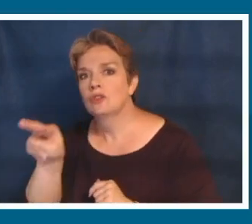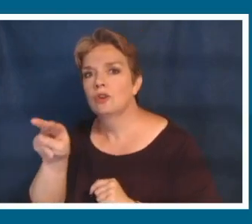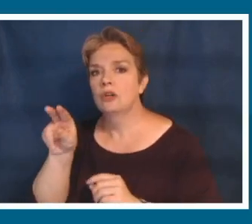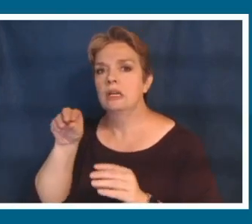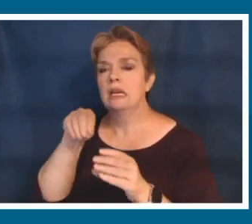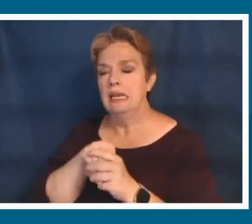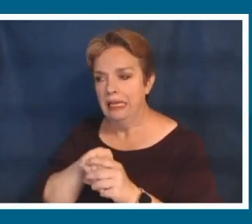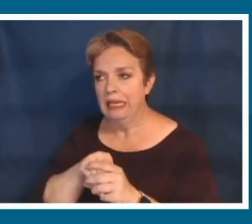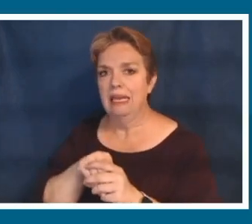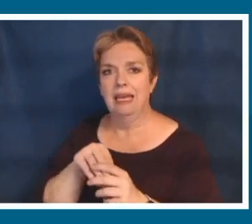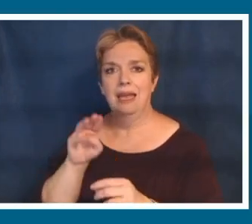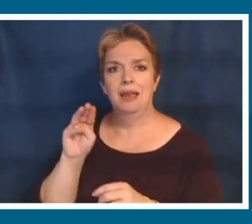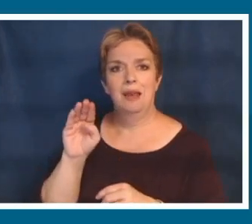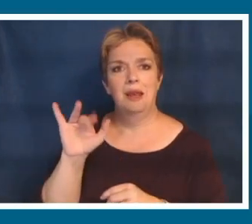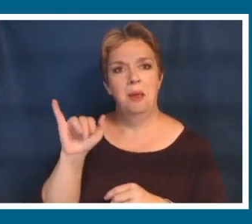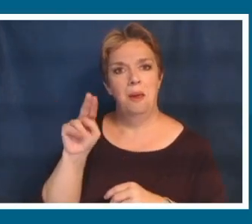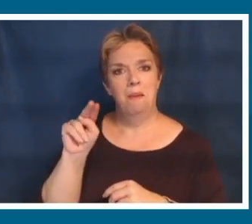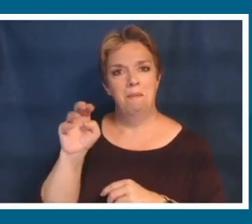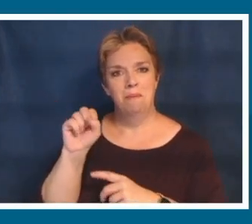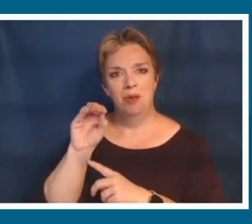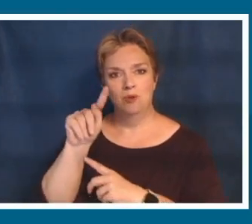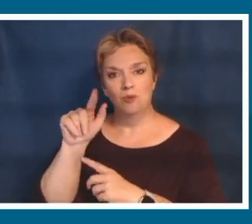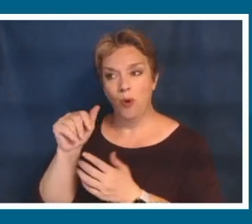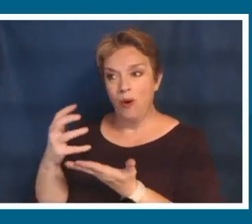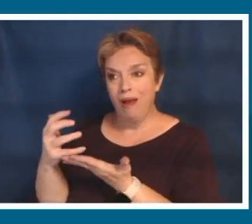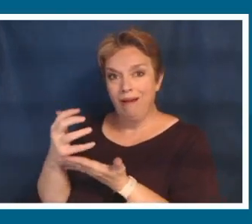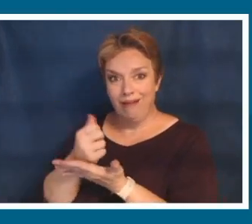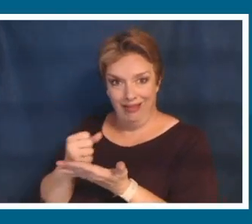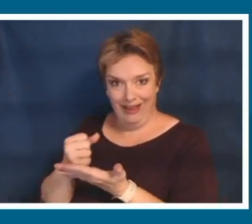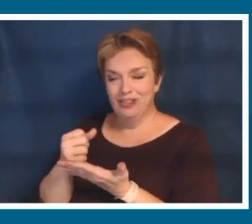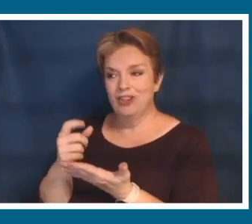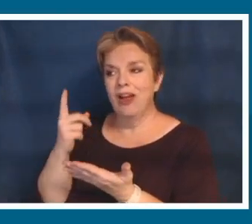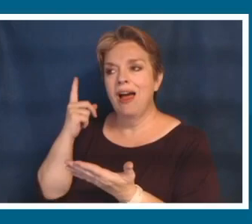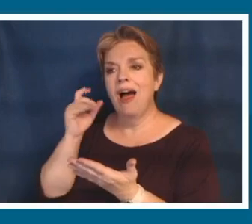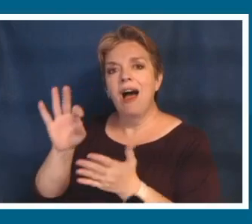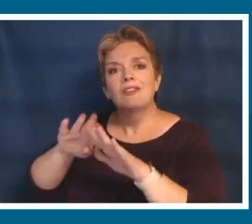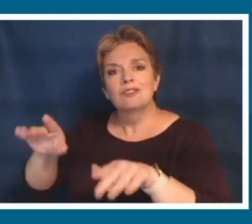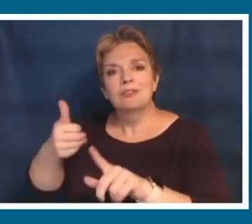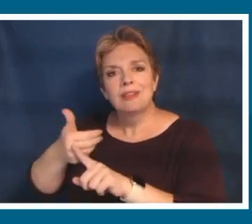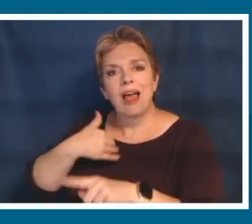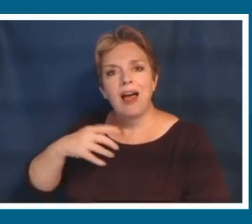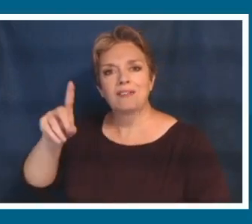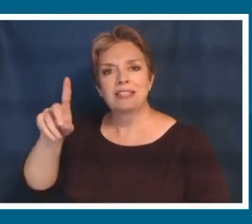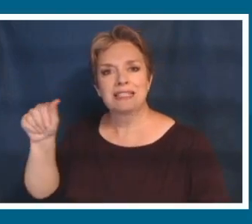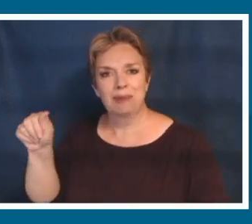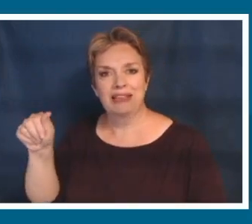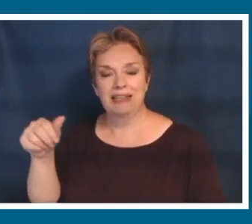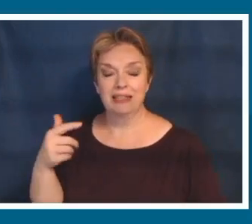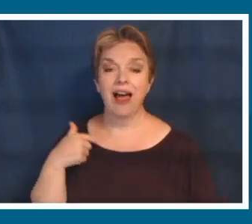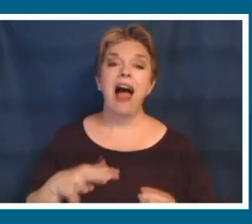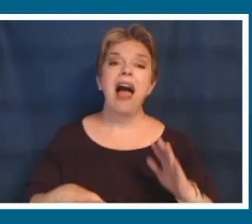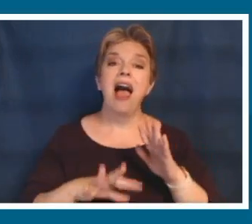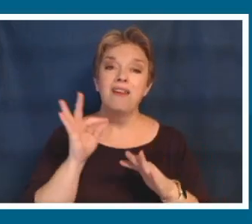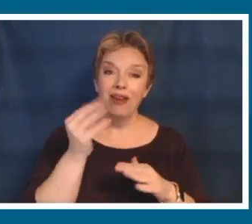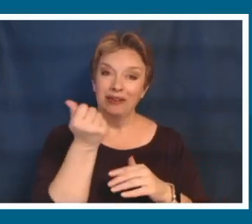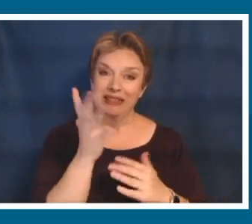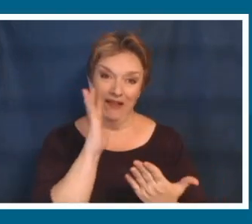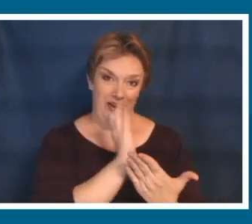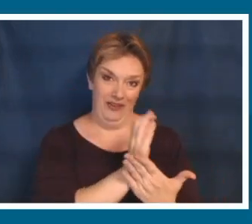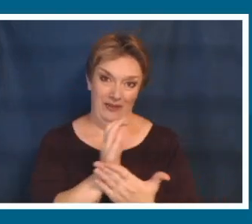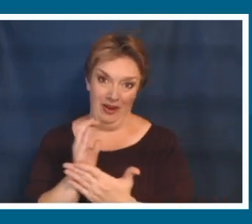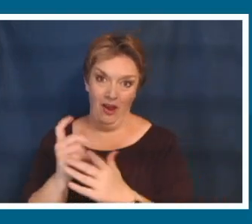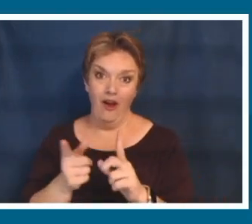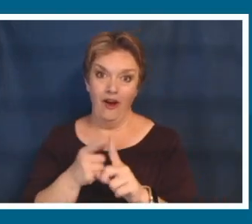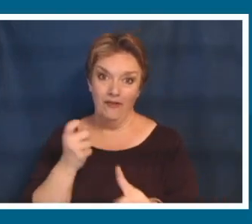and actually found a series of photographs of children from a Minneapolis elementary school that was specifically opened